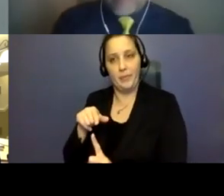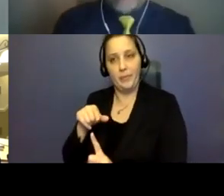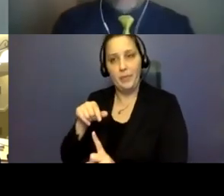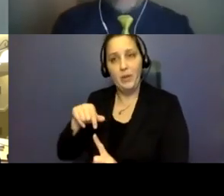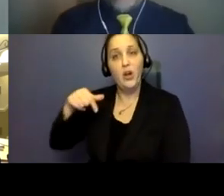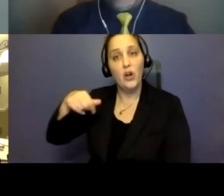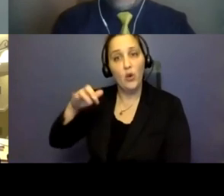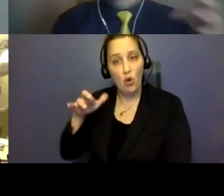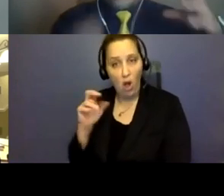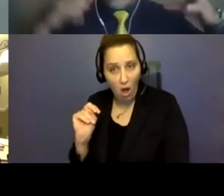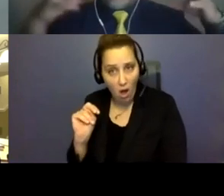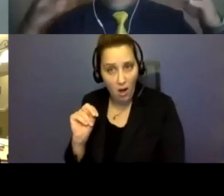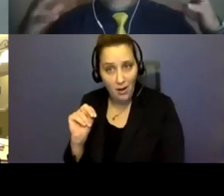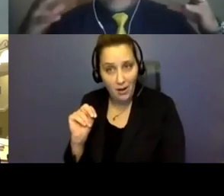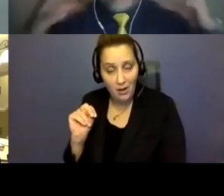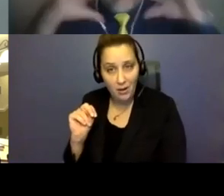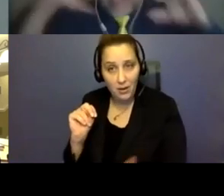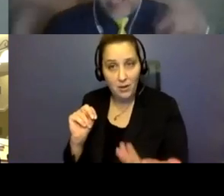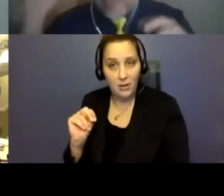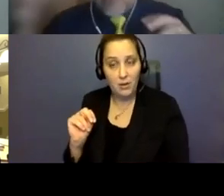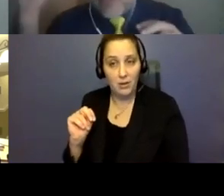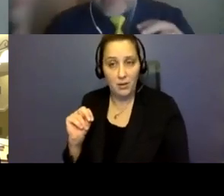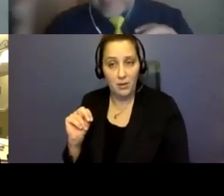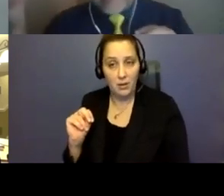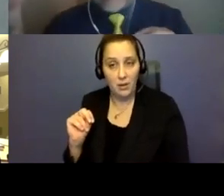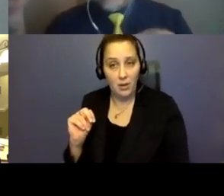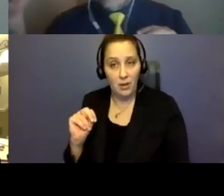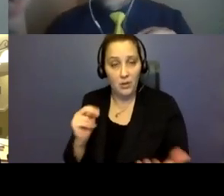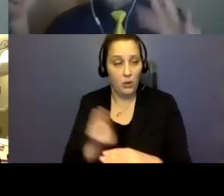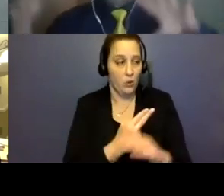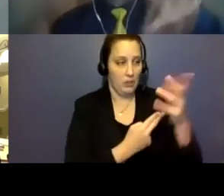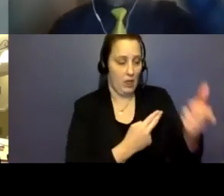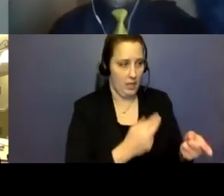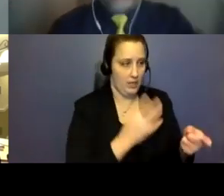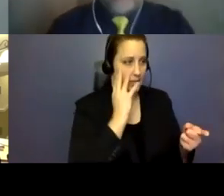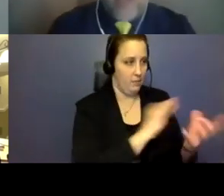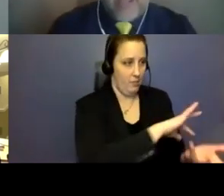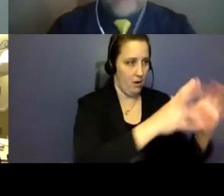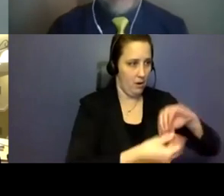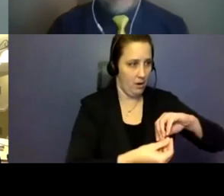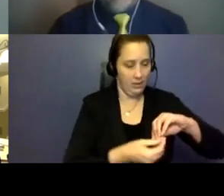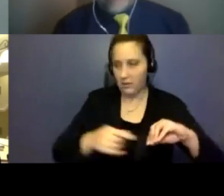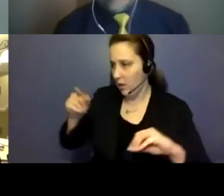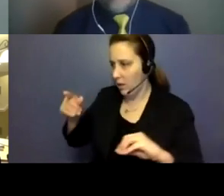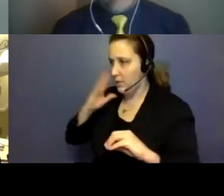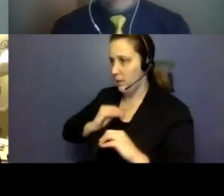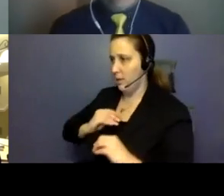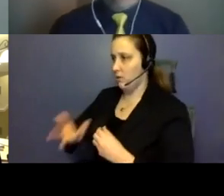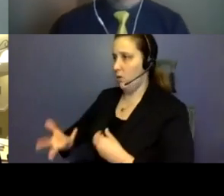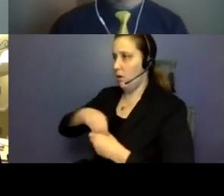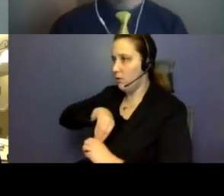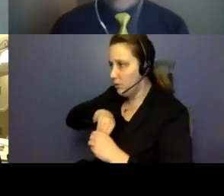Quran. In I used this to create who I am today, and for that I'm